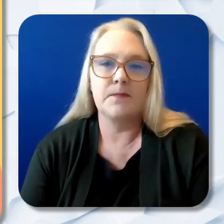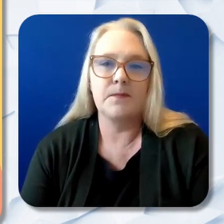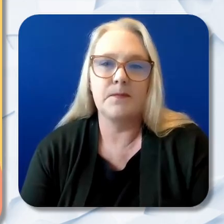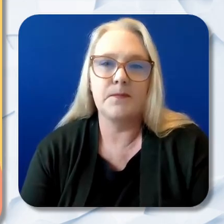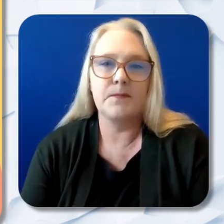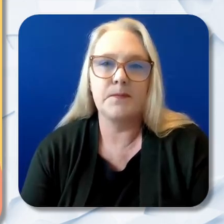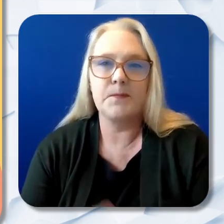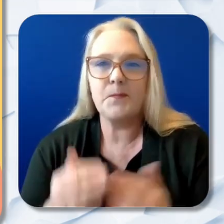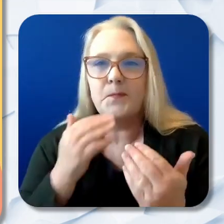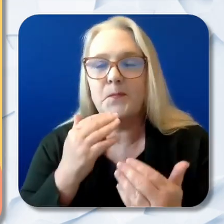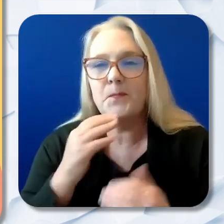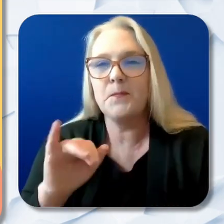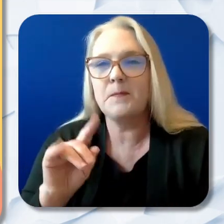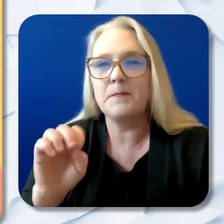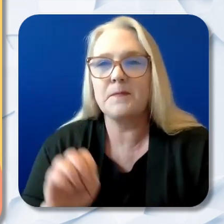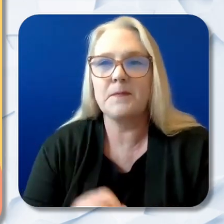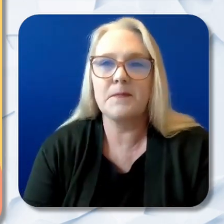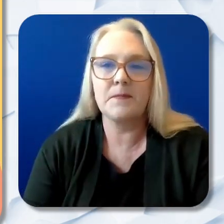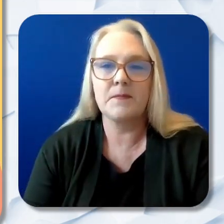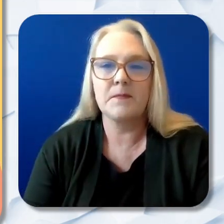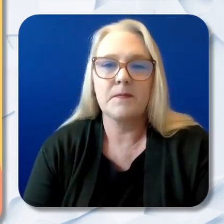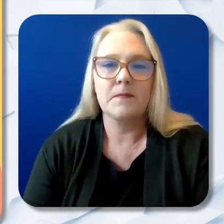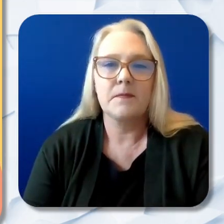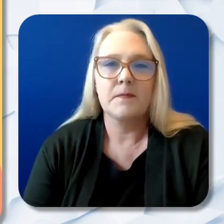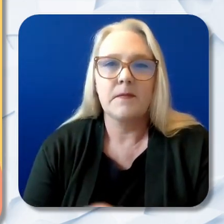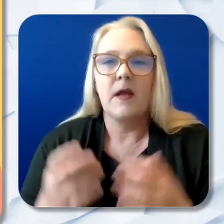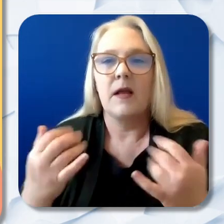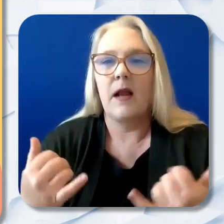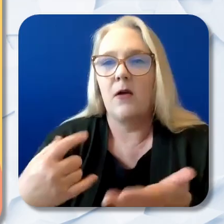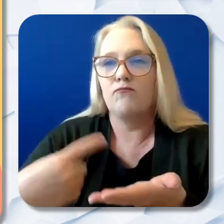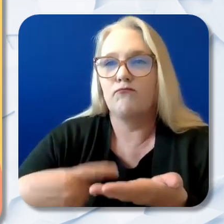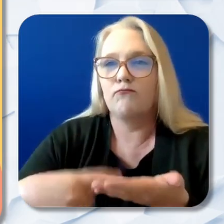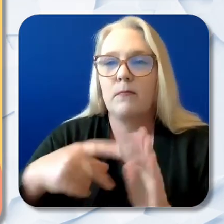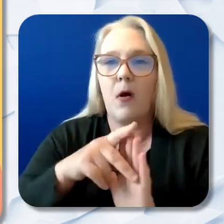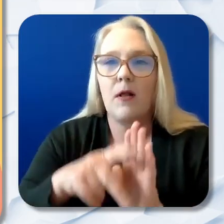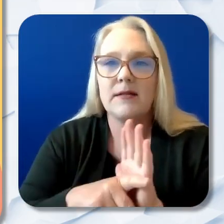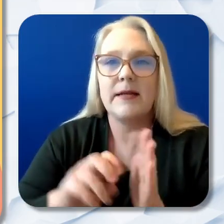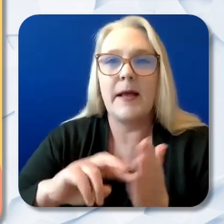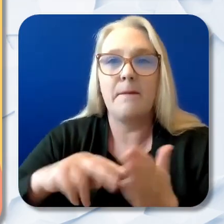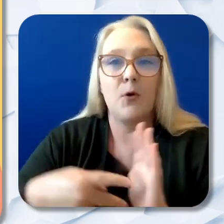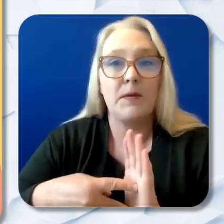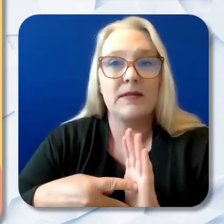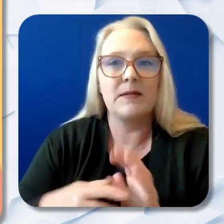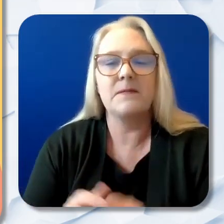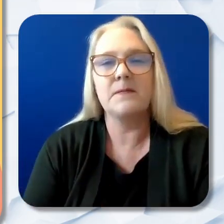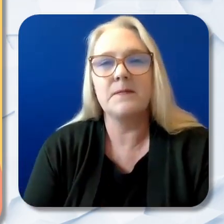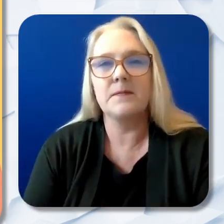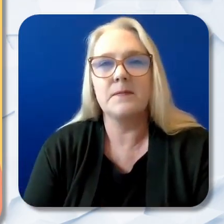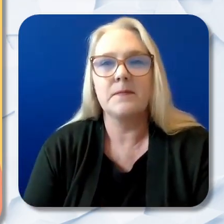Thank you, Jade. Okay, now let's get into policy and purpose. Next slide,